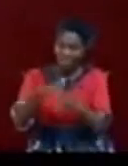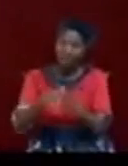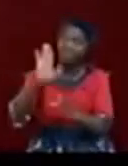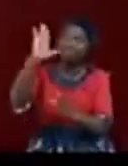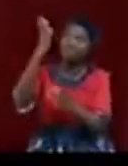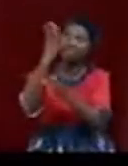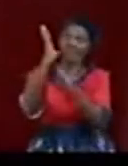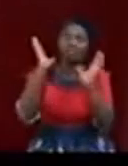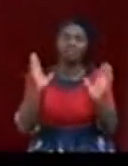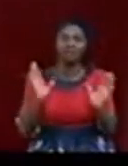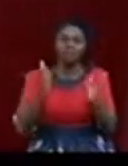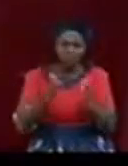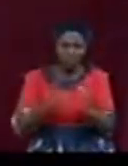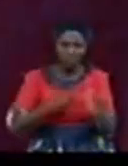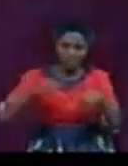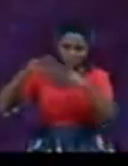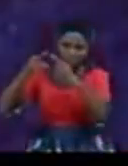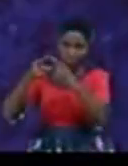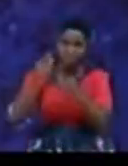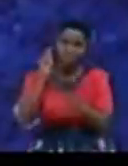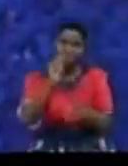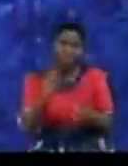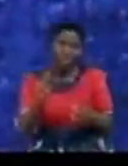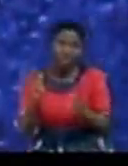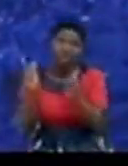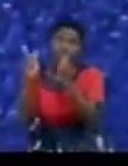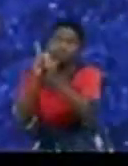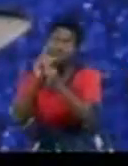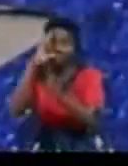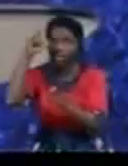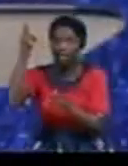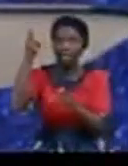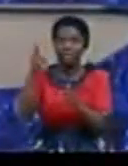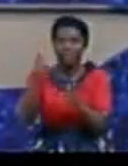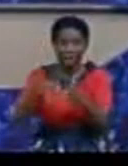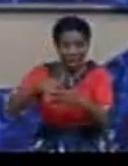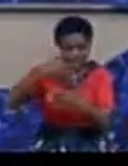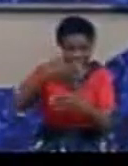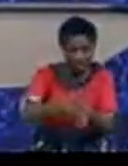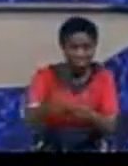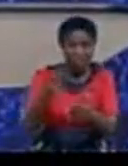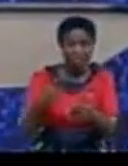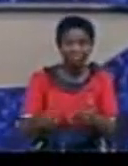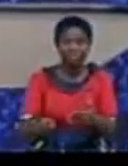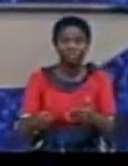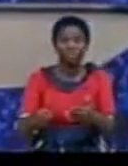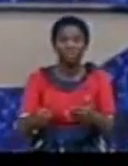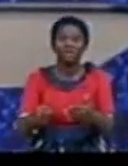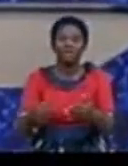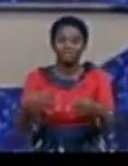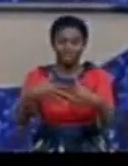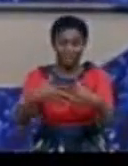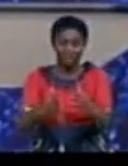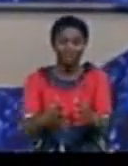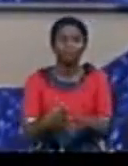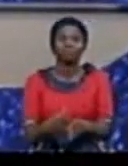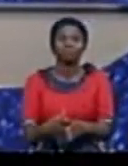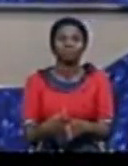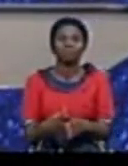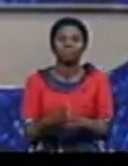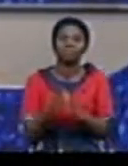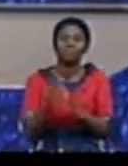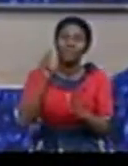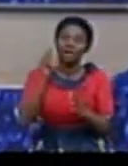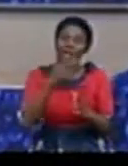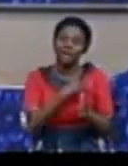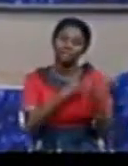go forth, therefore, unto him without the camp, bearing his reproach.